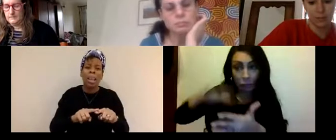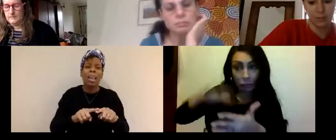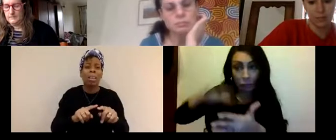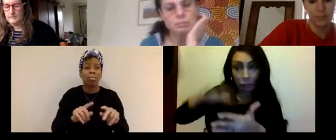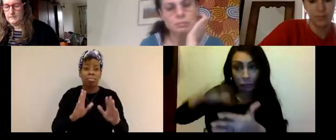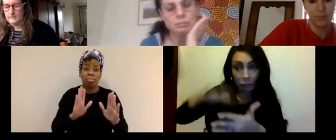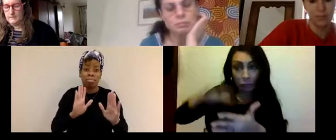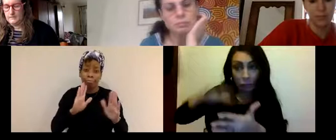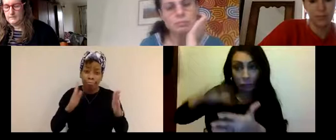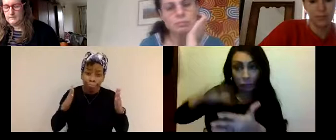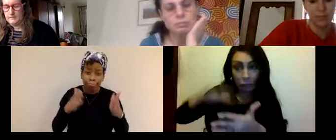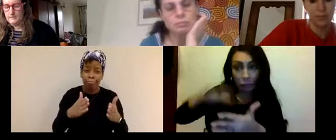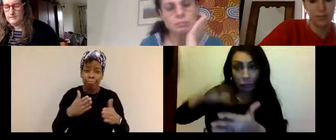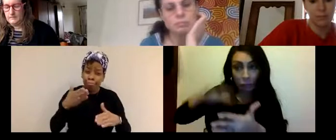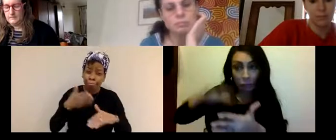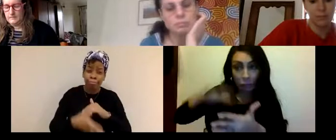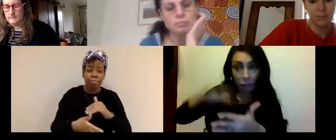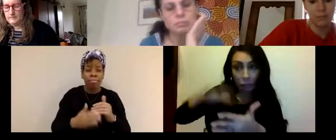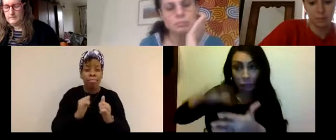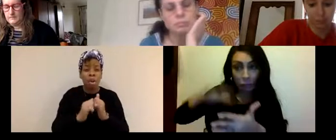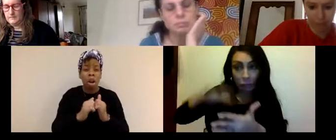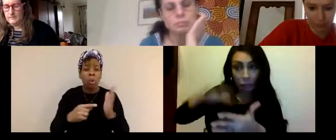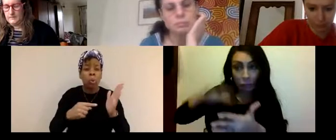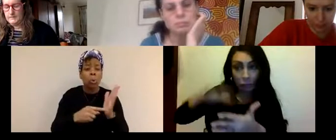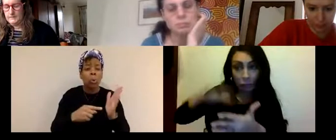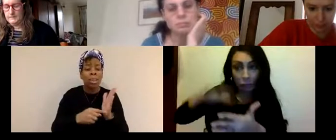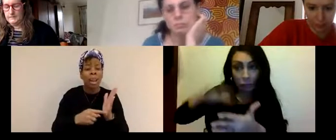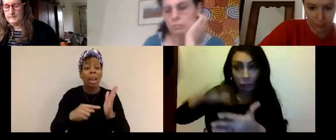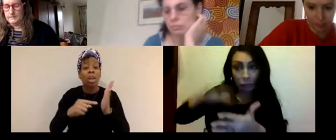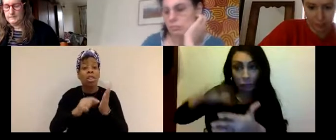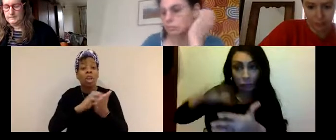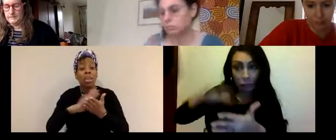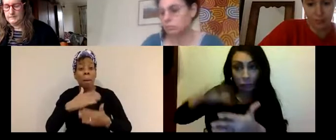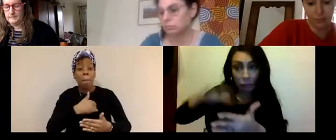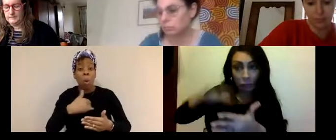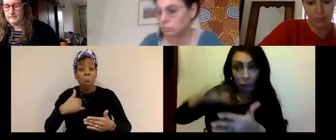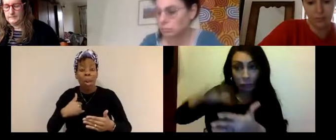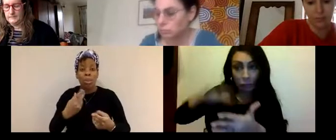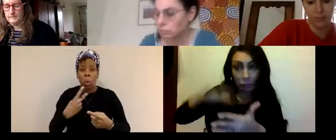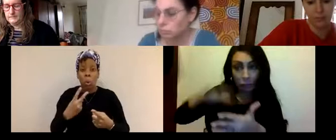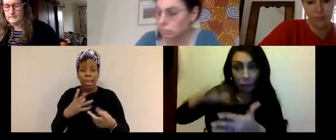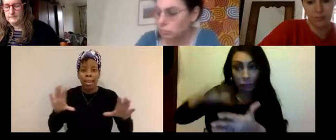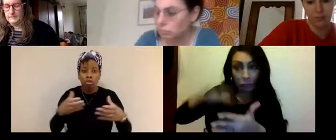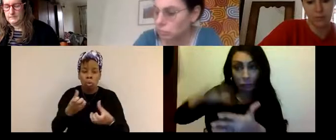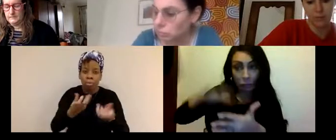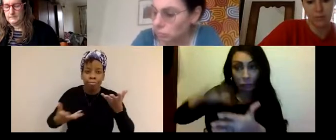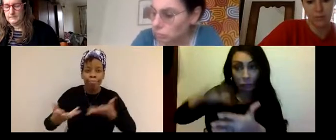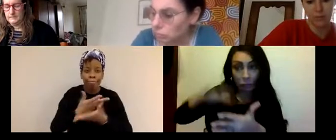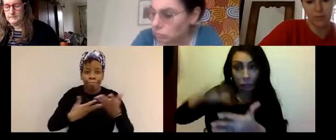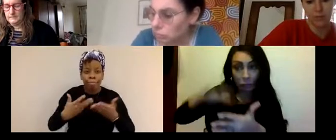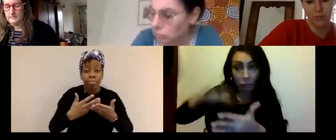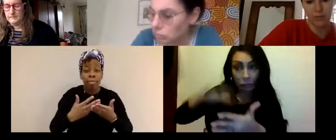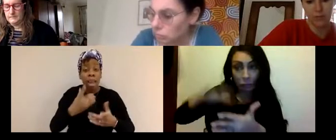5 weeks in March on Tuesdays and Thursday mornings to work together. So we're going to theme each week